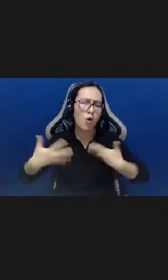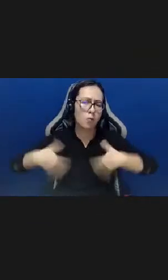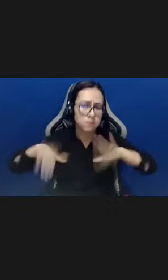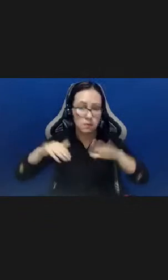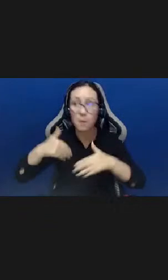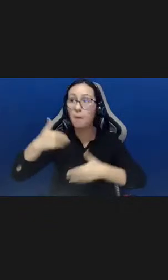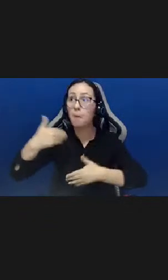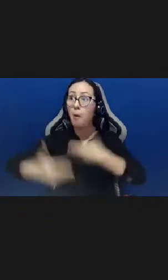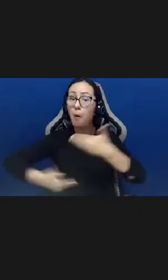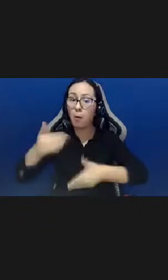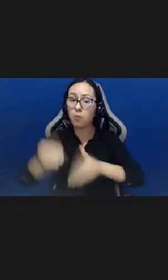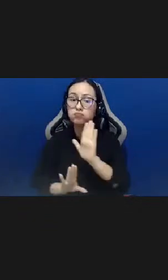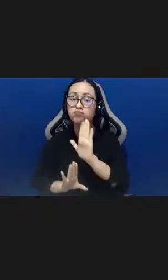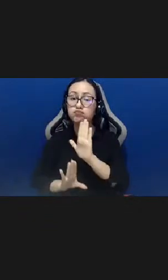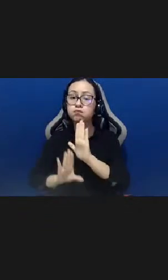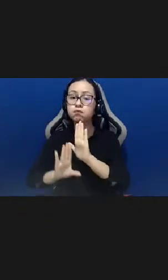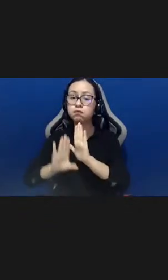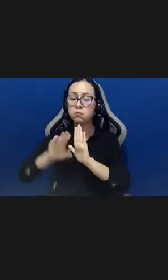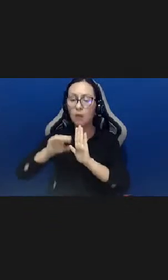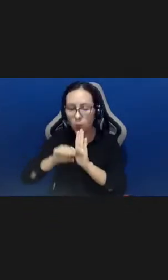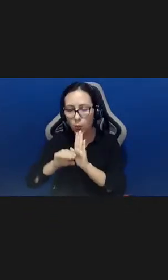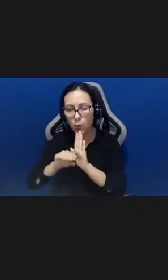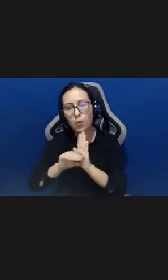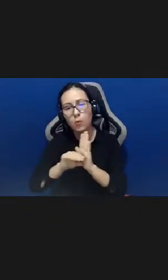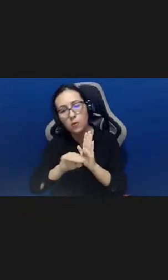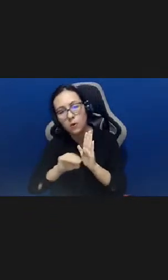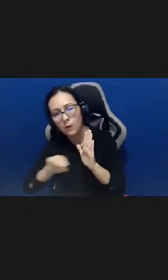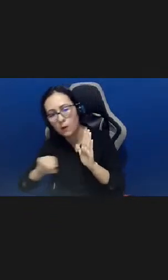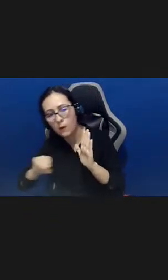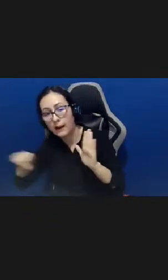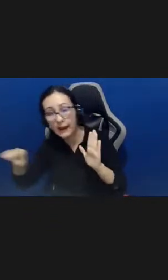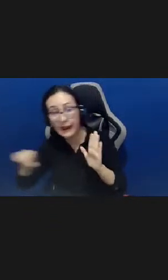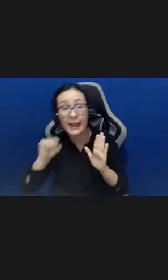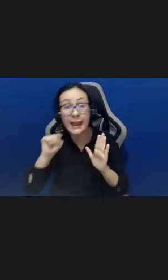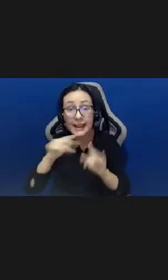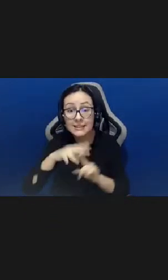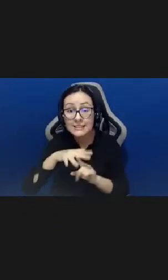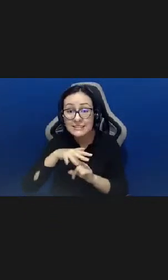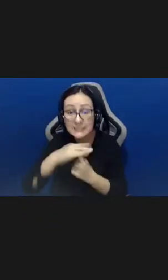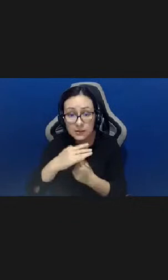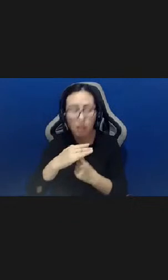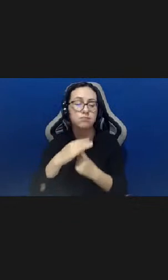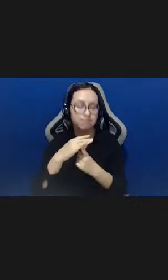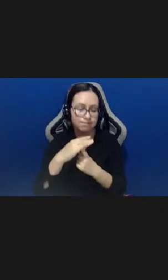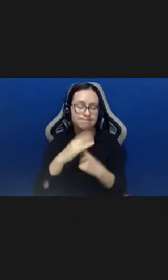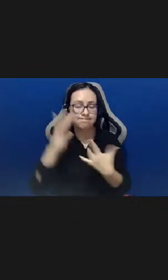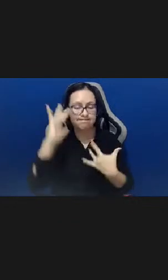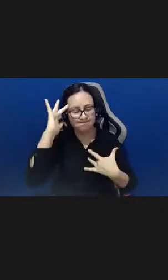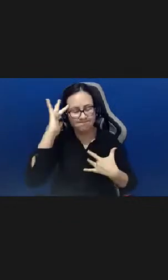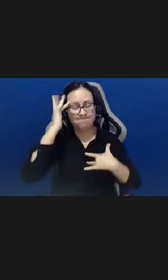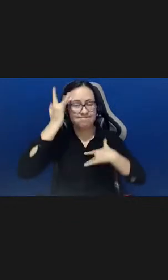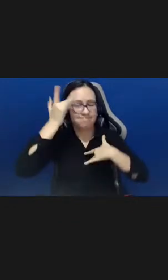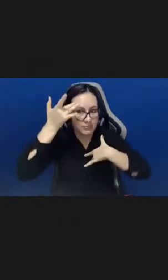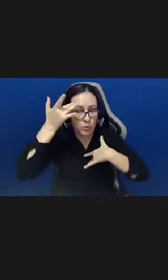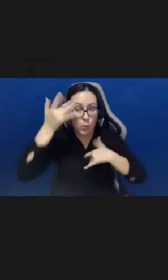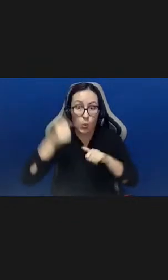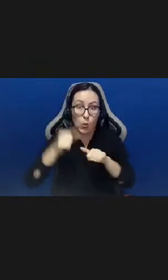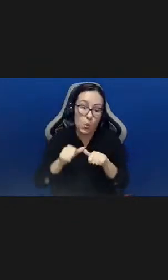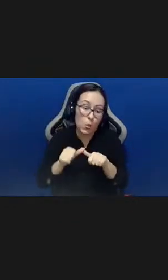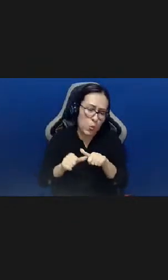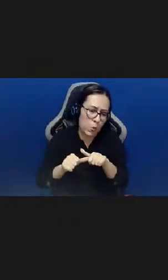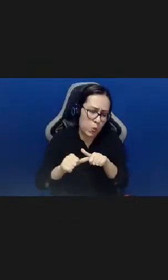pre-existing conditions may have an increase in severity that is more long-lasting. Unfortunately, those with severe conditions, such as neurocognitive disorders